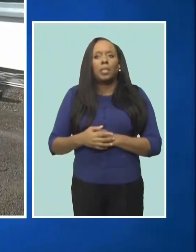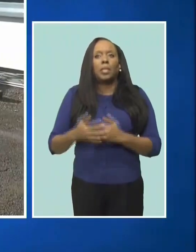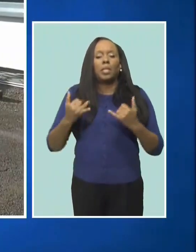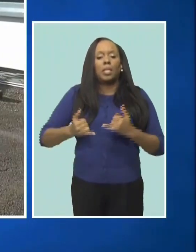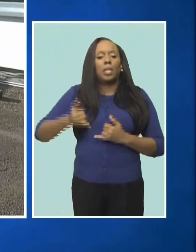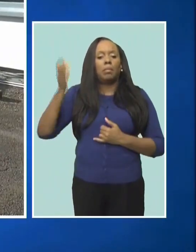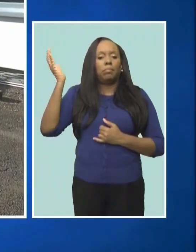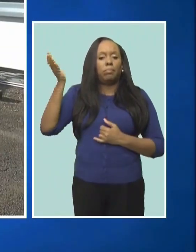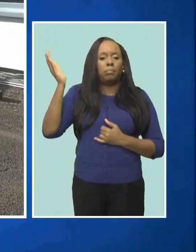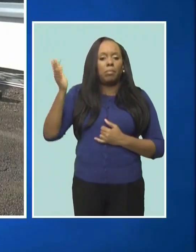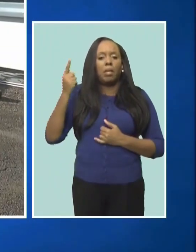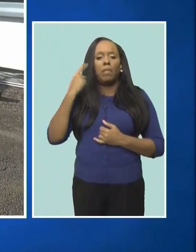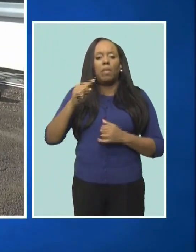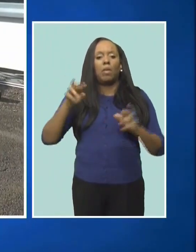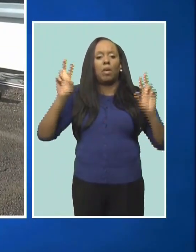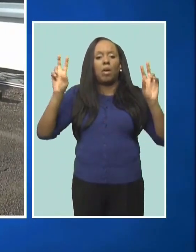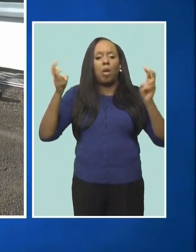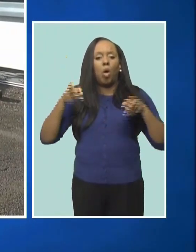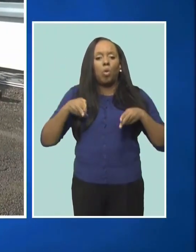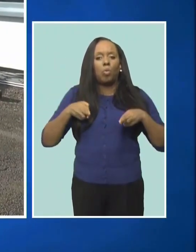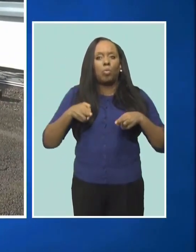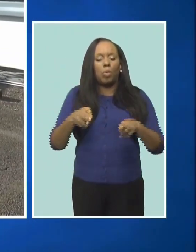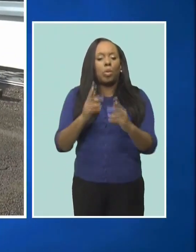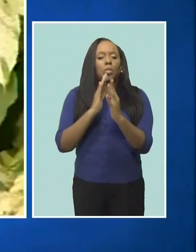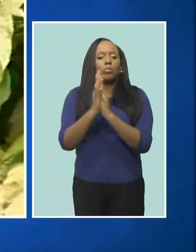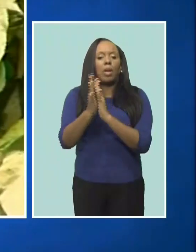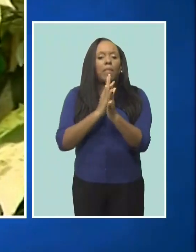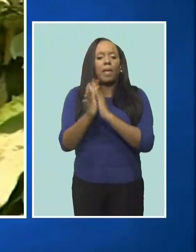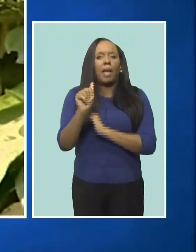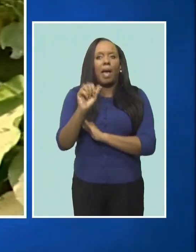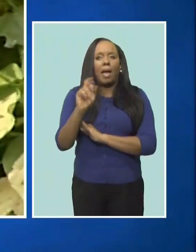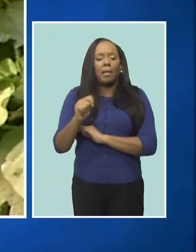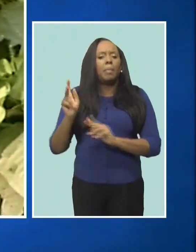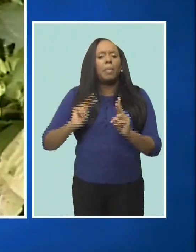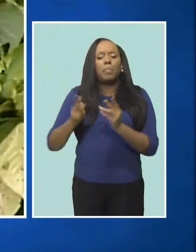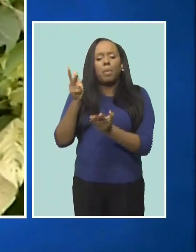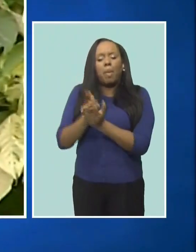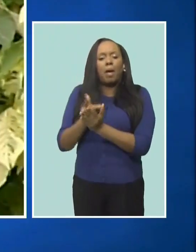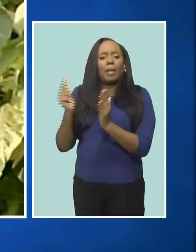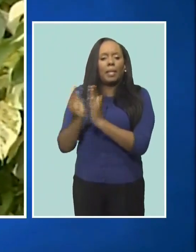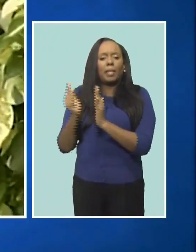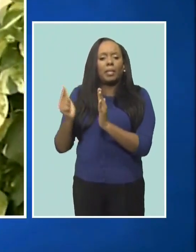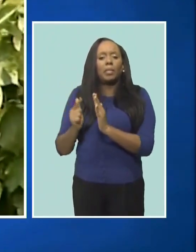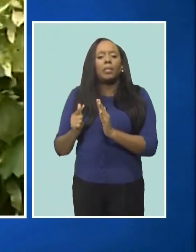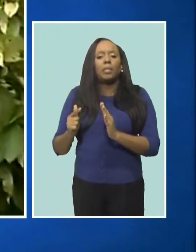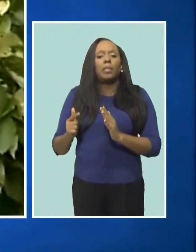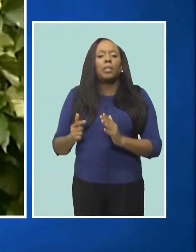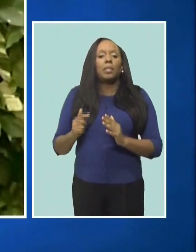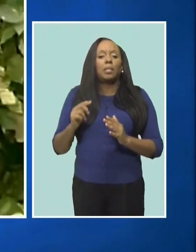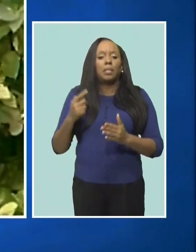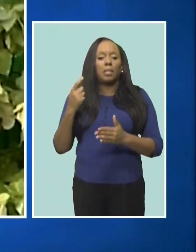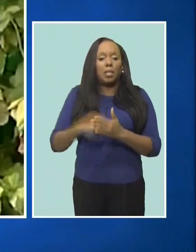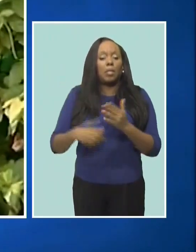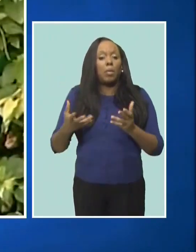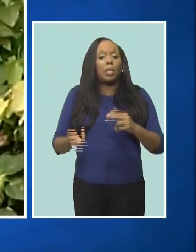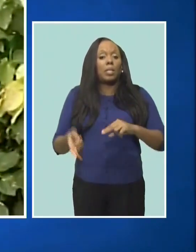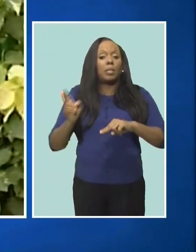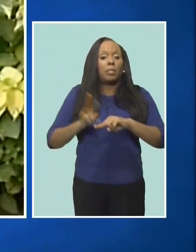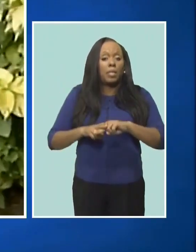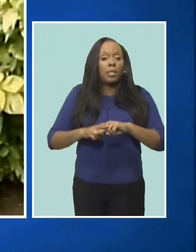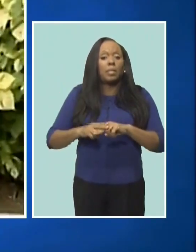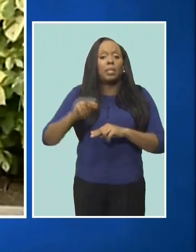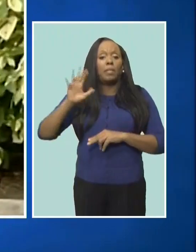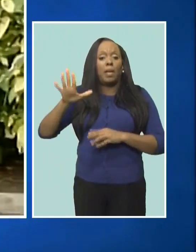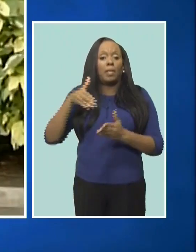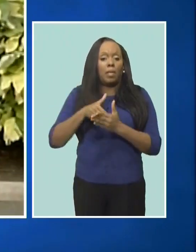raise the penalty for illegally parking in disabled parking spaces from $500 to $5,000. The Minister